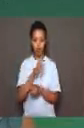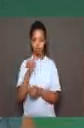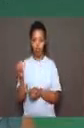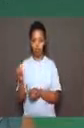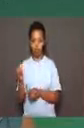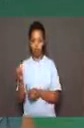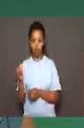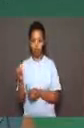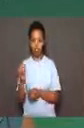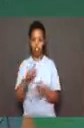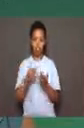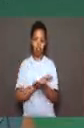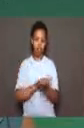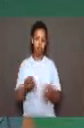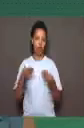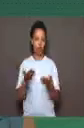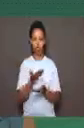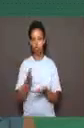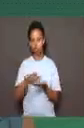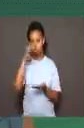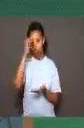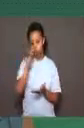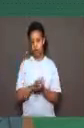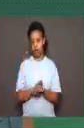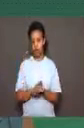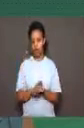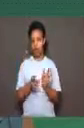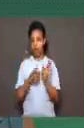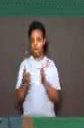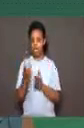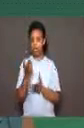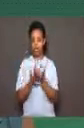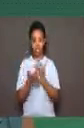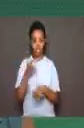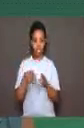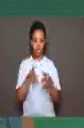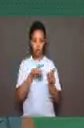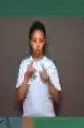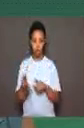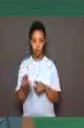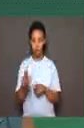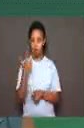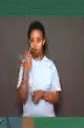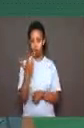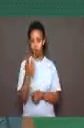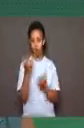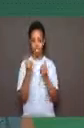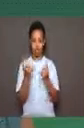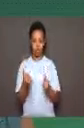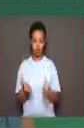about carbohydrates. We briefly discussed the three categories